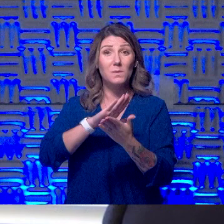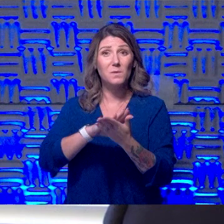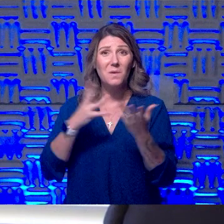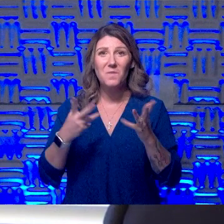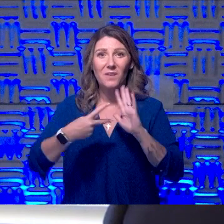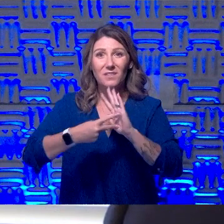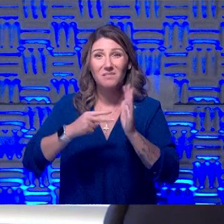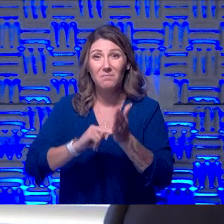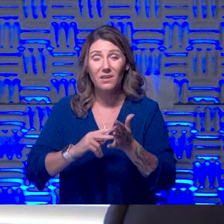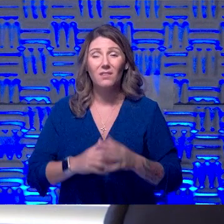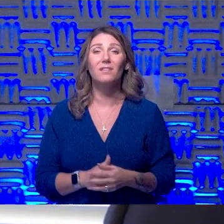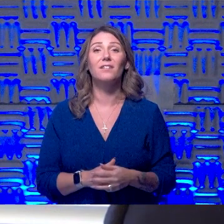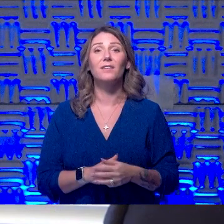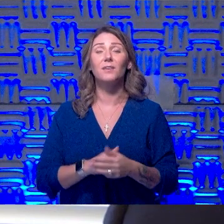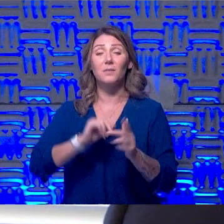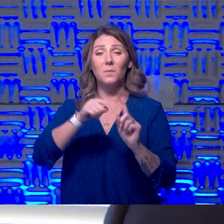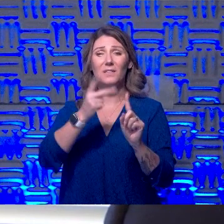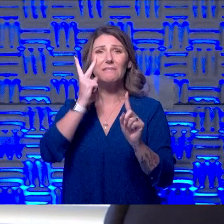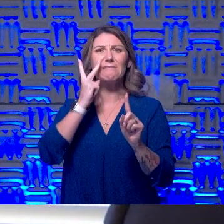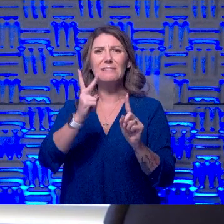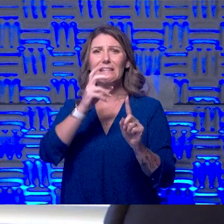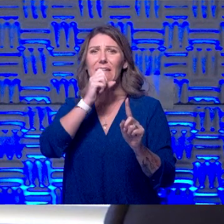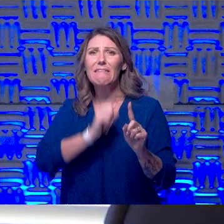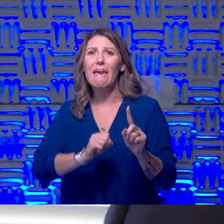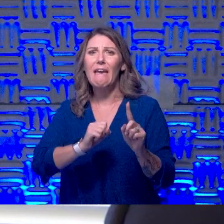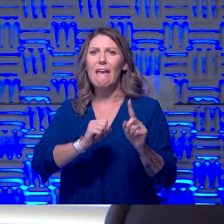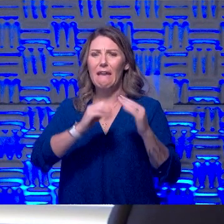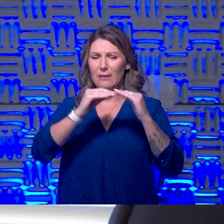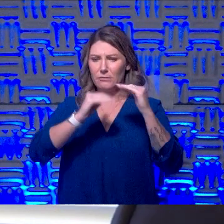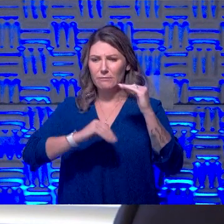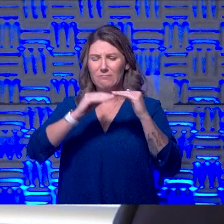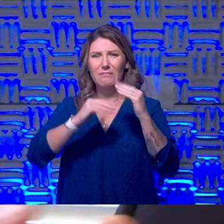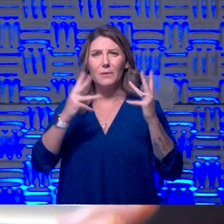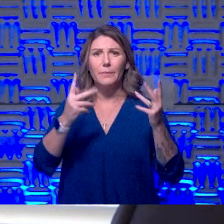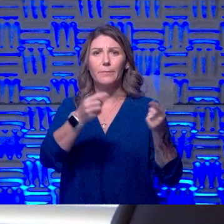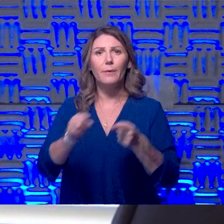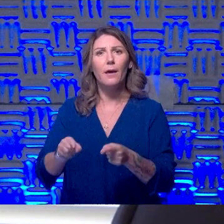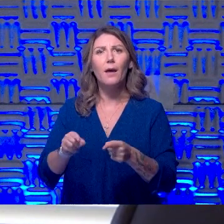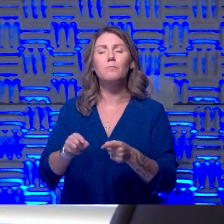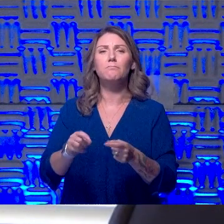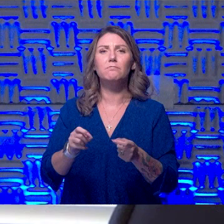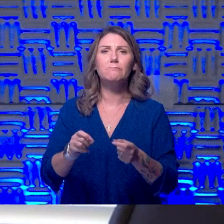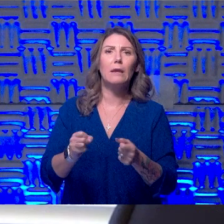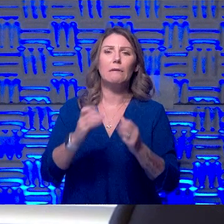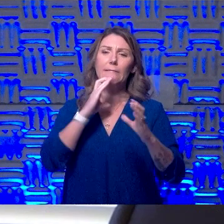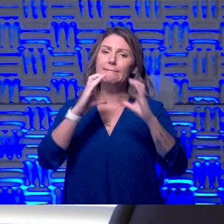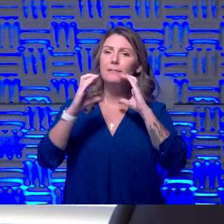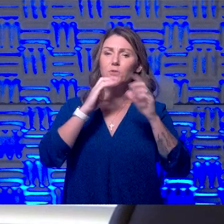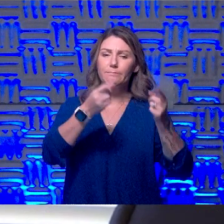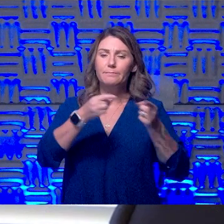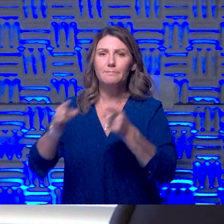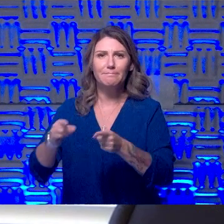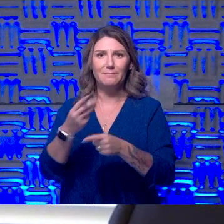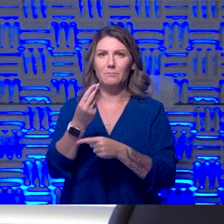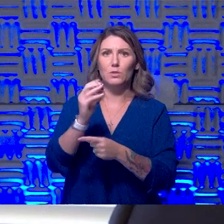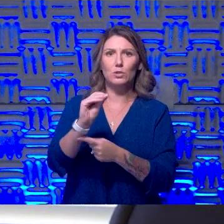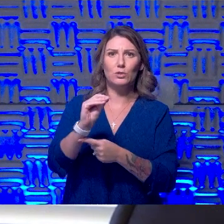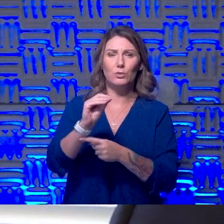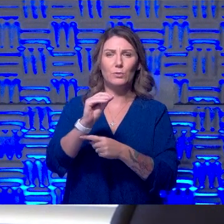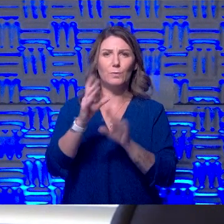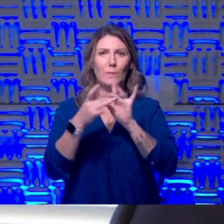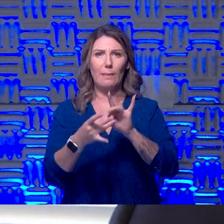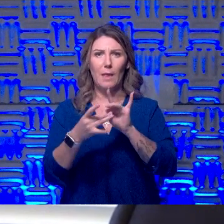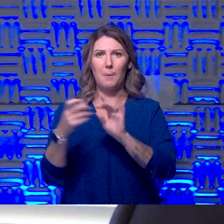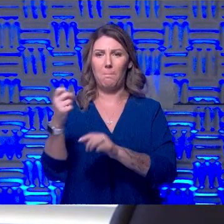for us as we see this age drift and what's going to happen? So a lot of conversations in the state of Missouri going on back to school. And